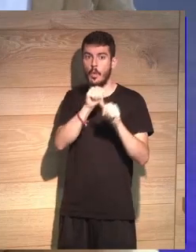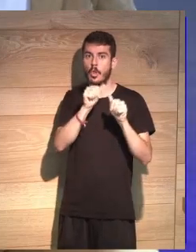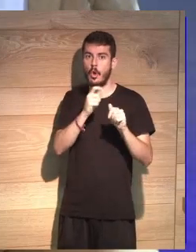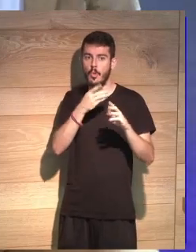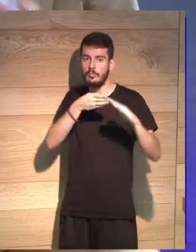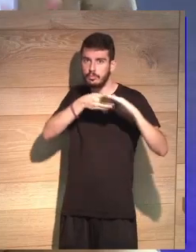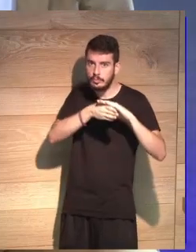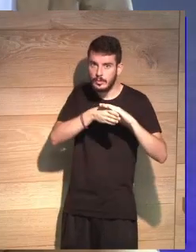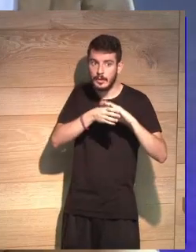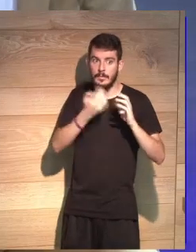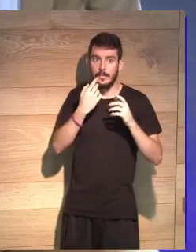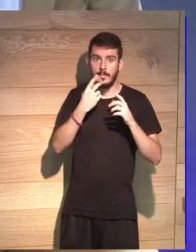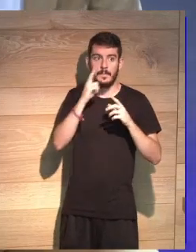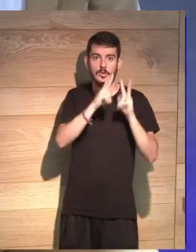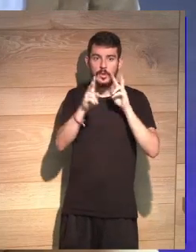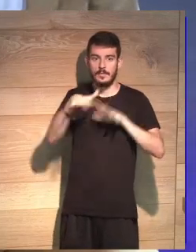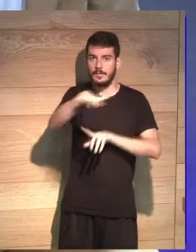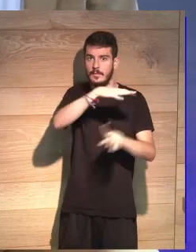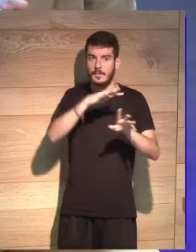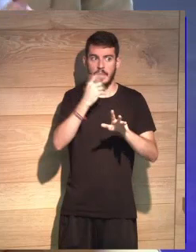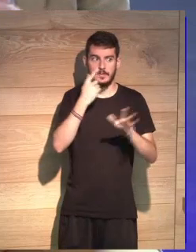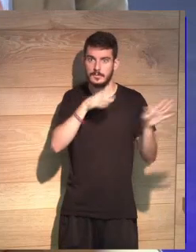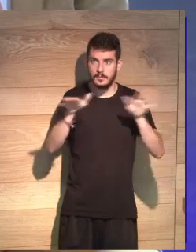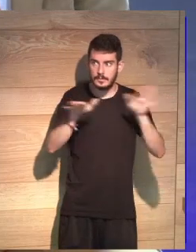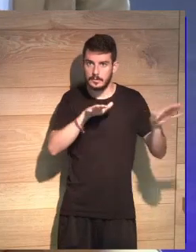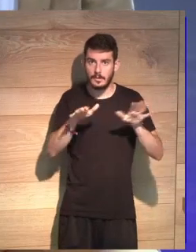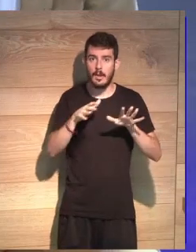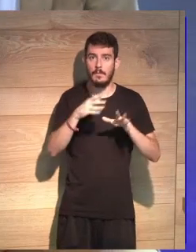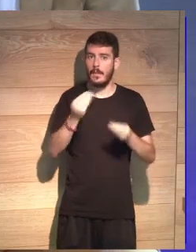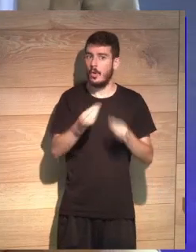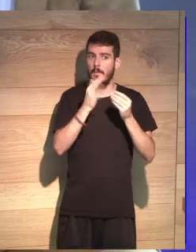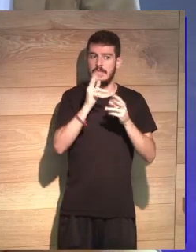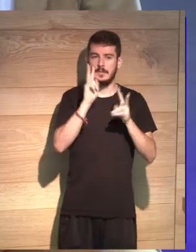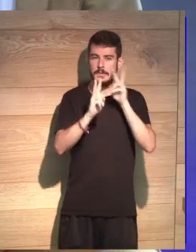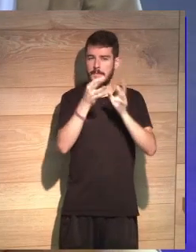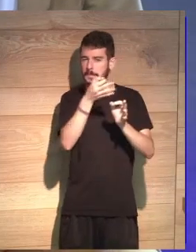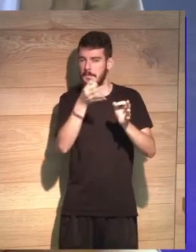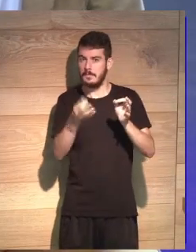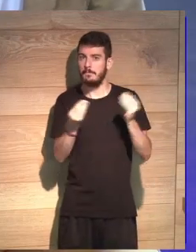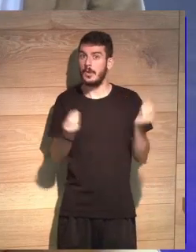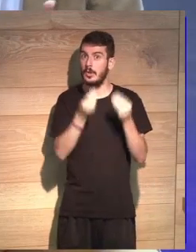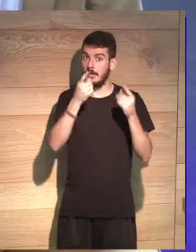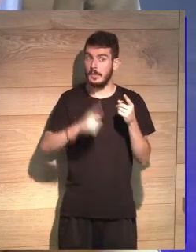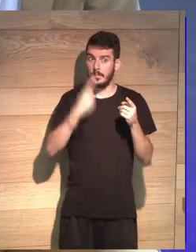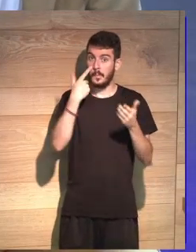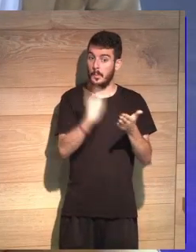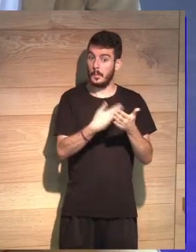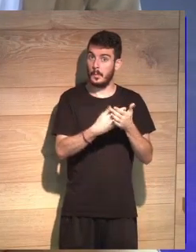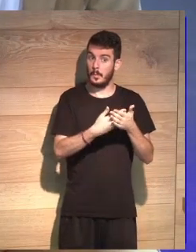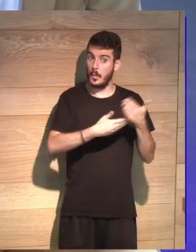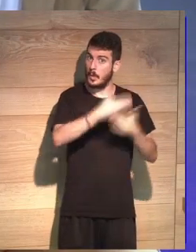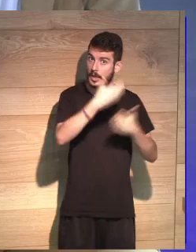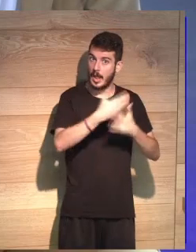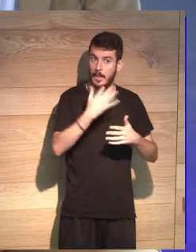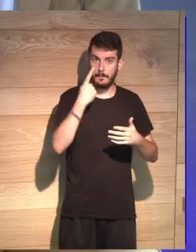first-person shooting games that may improve, for example, visual